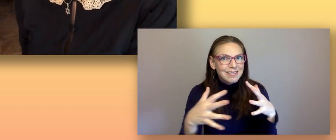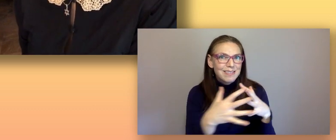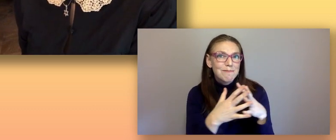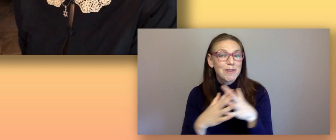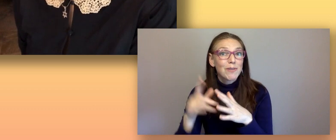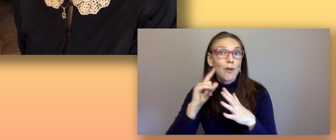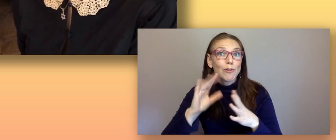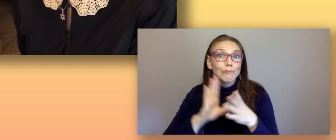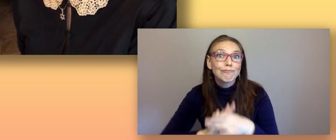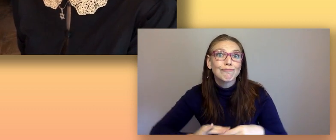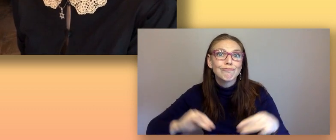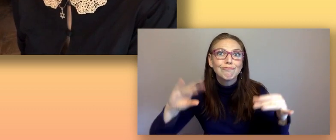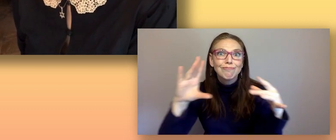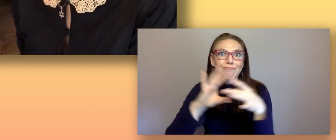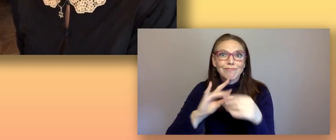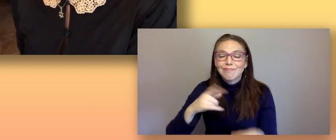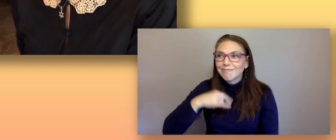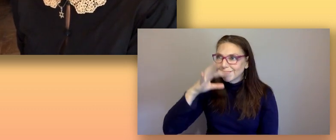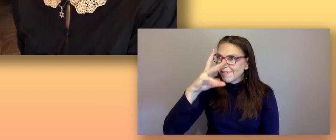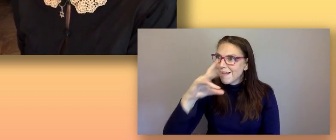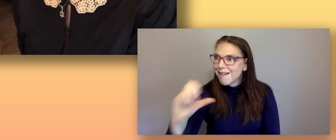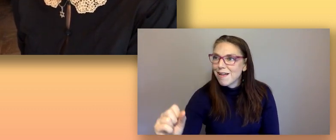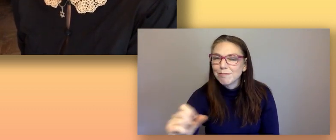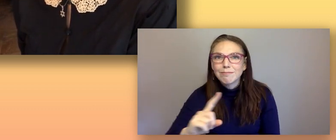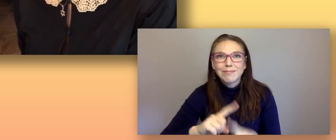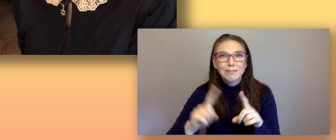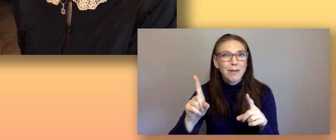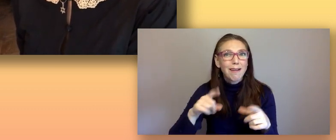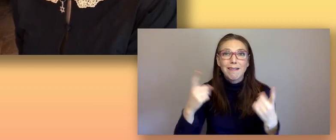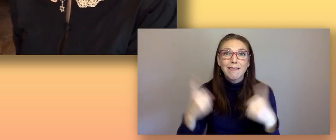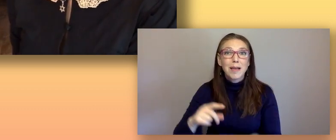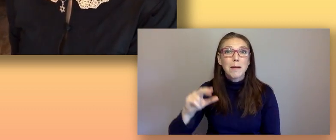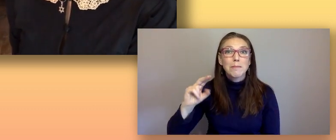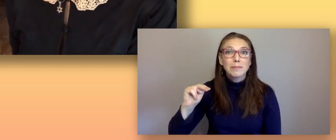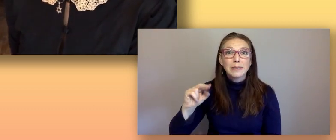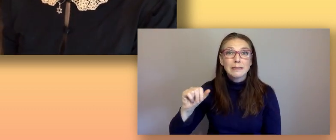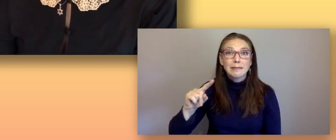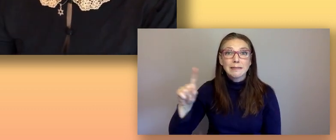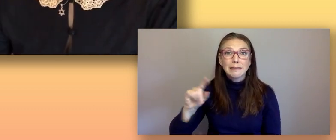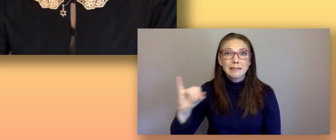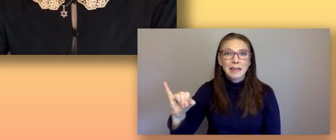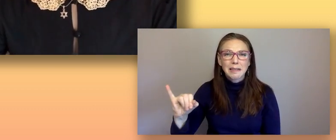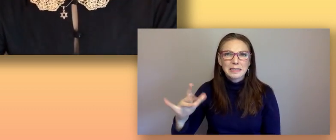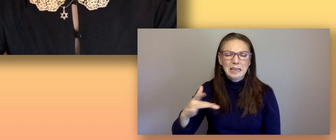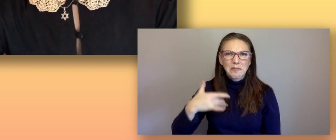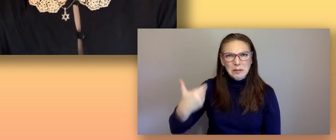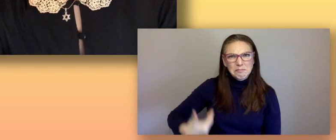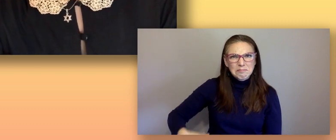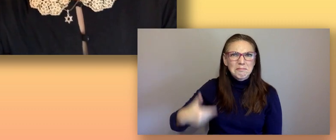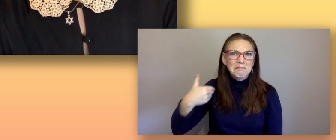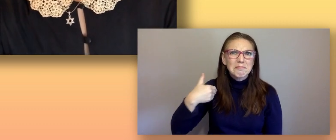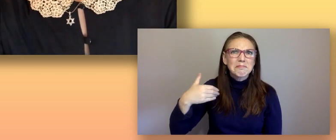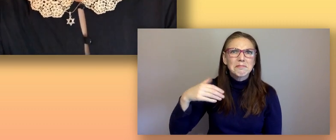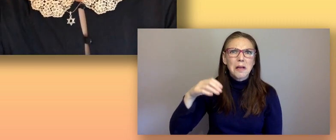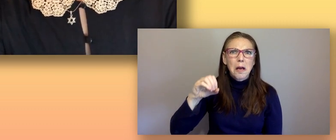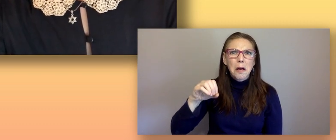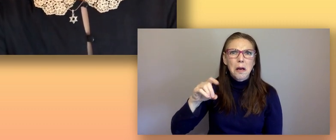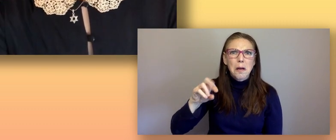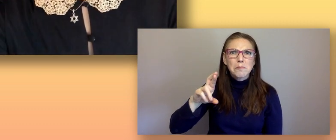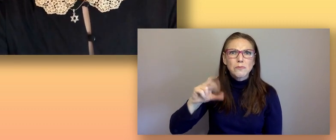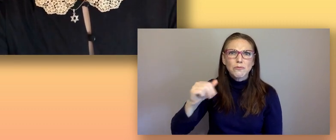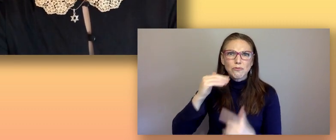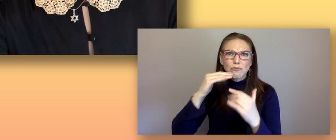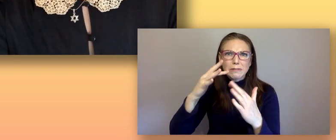so magical. But then came the Nazis. I felt so sure they wouldn't take an